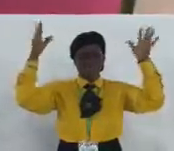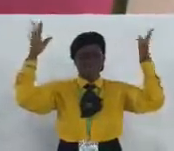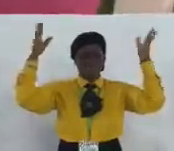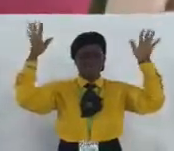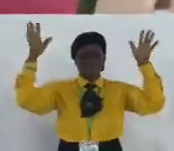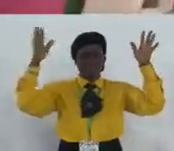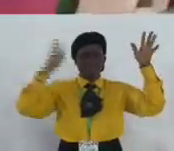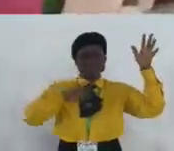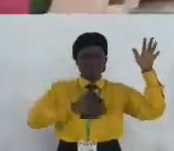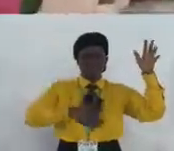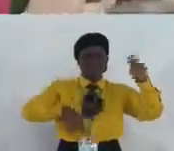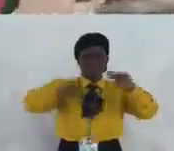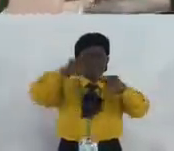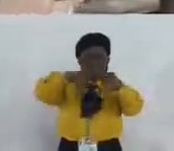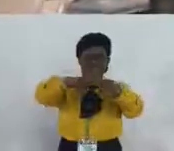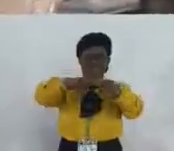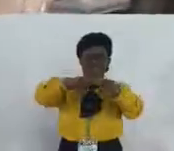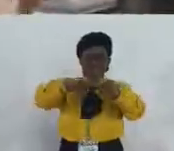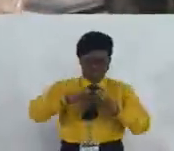You can be seated.